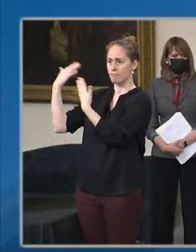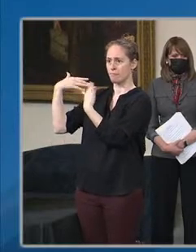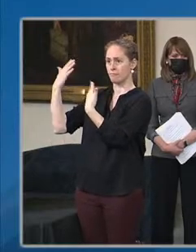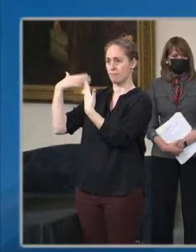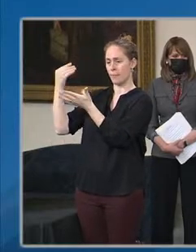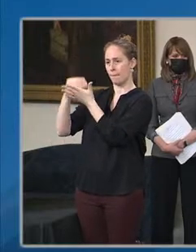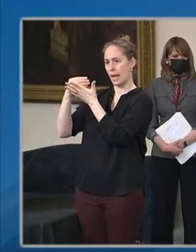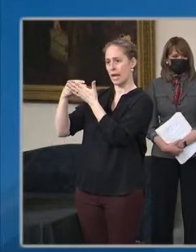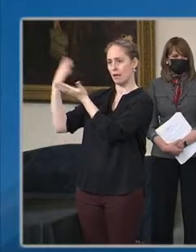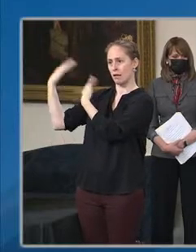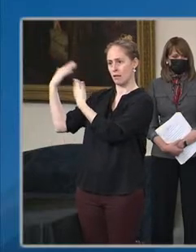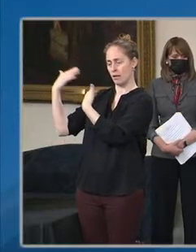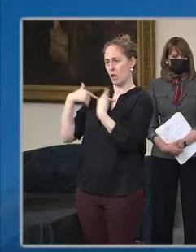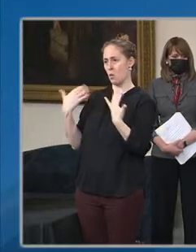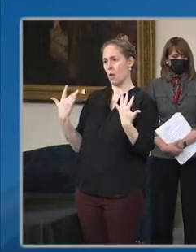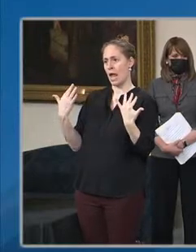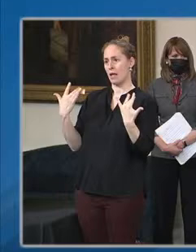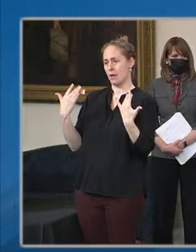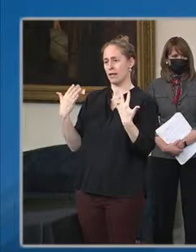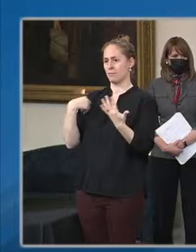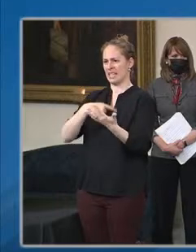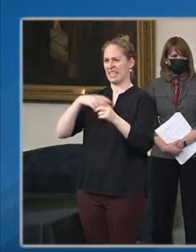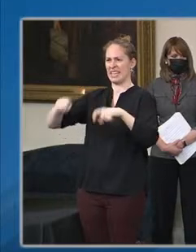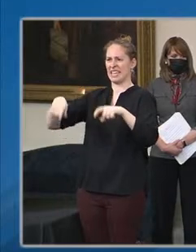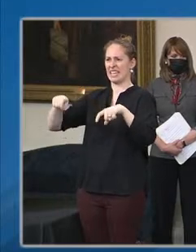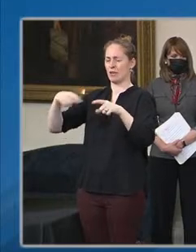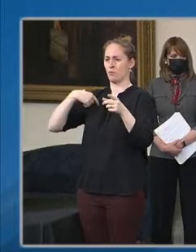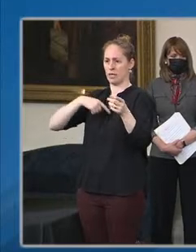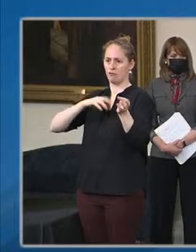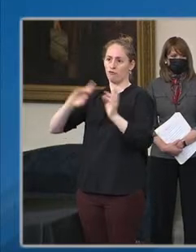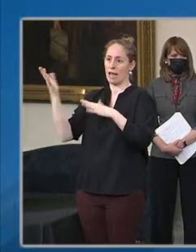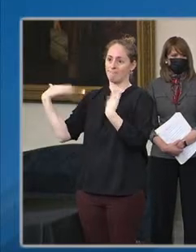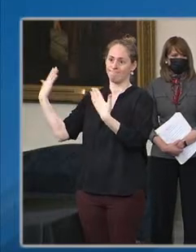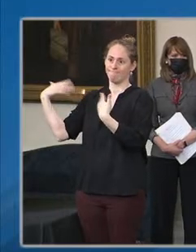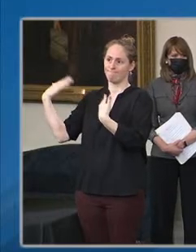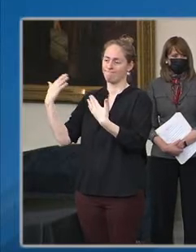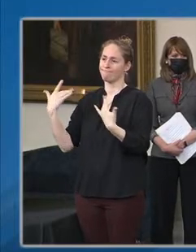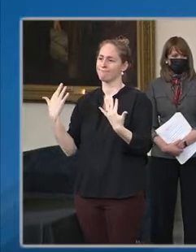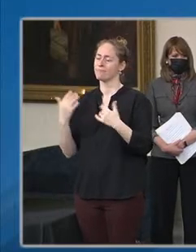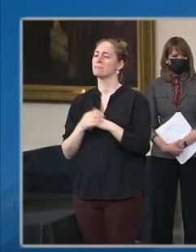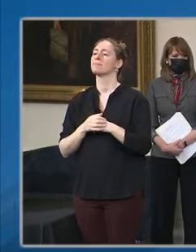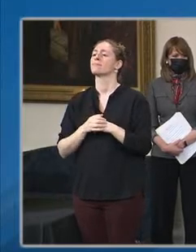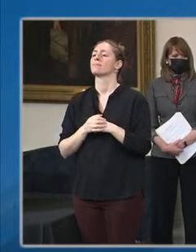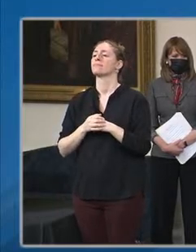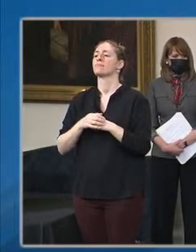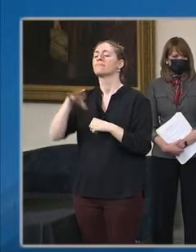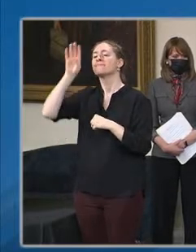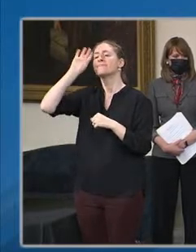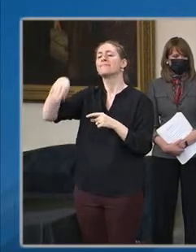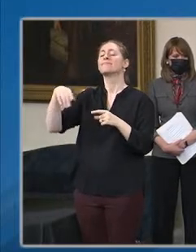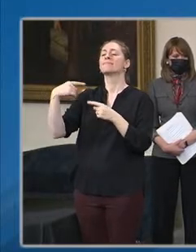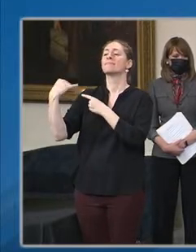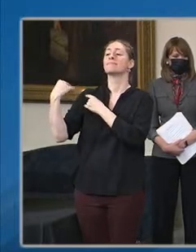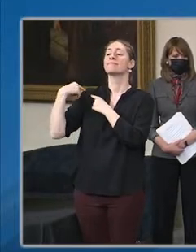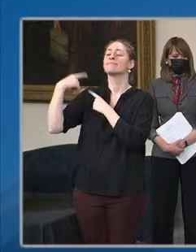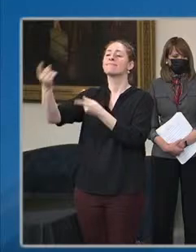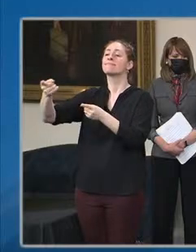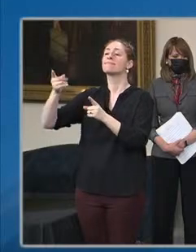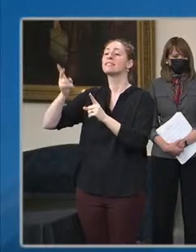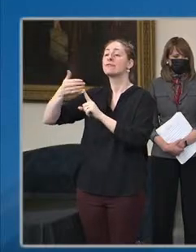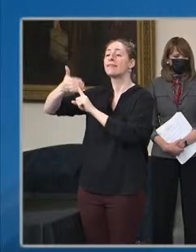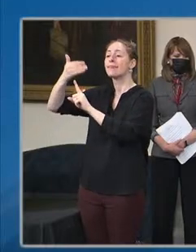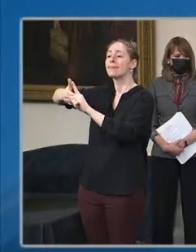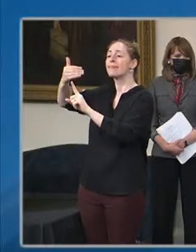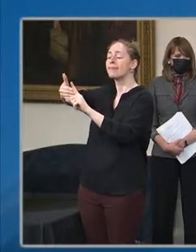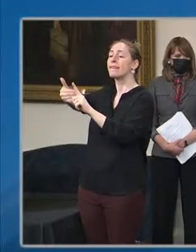historically, the department finances affordable housing through loans and bonds, as well as administering